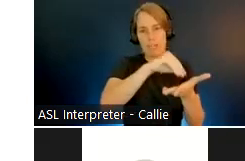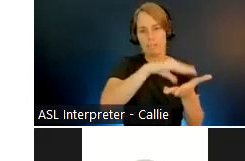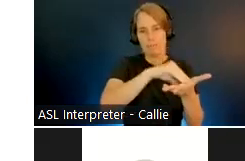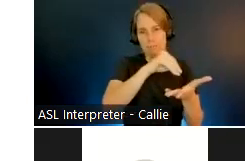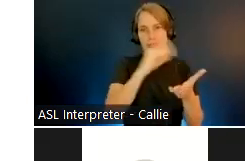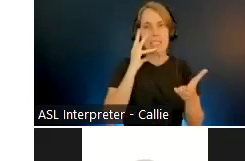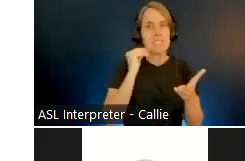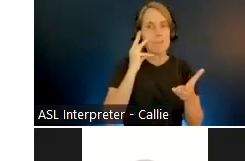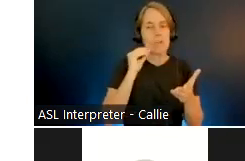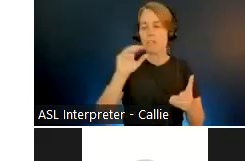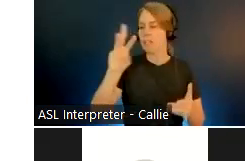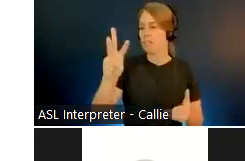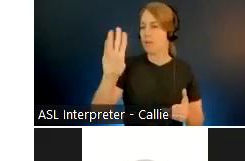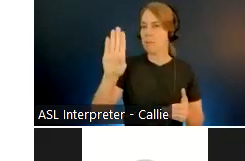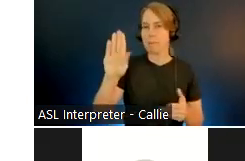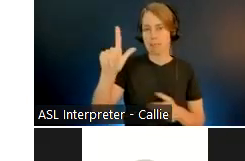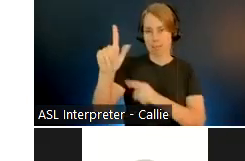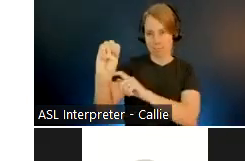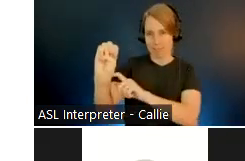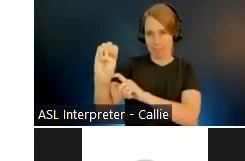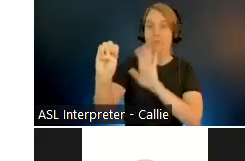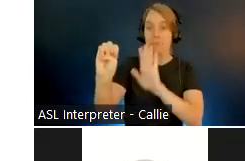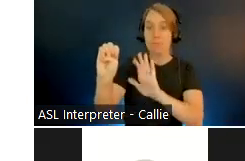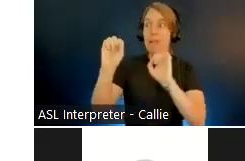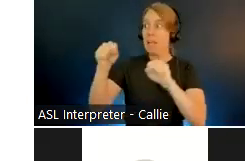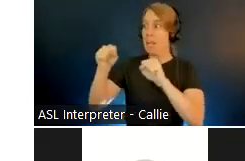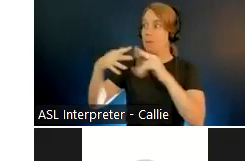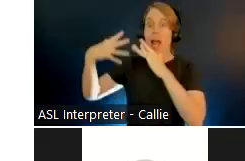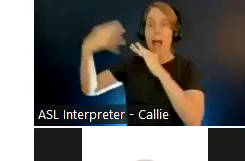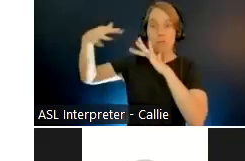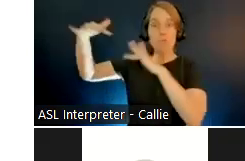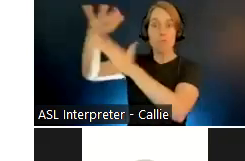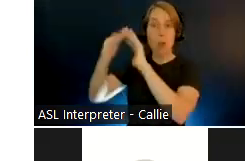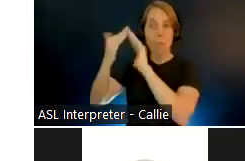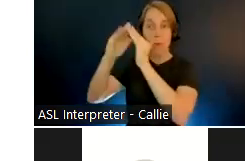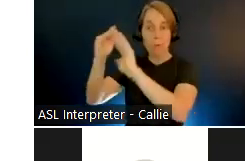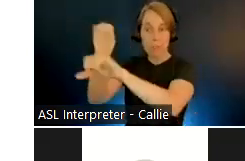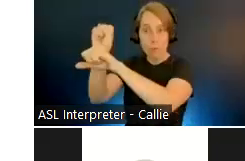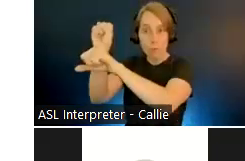Everything that I've learned over the years about helping young people go to work,